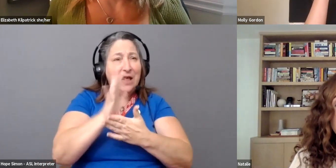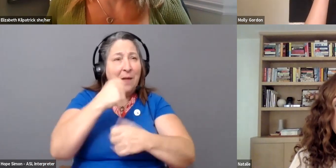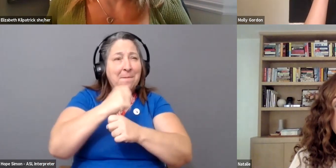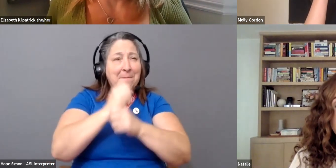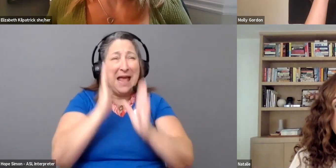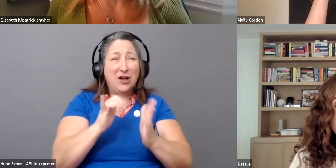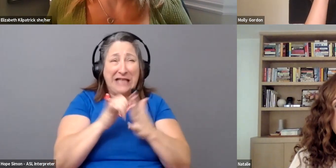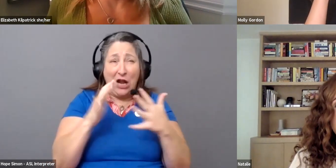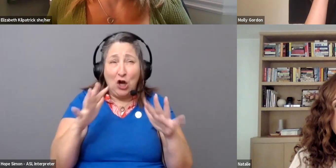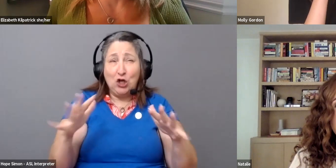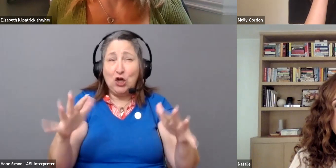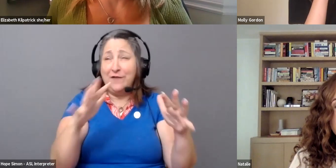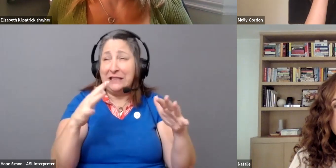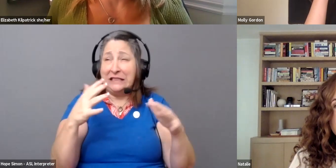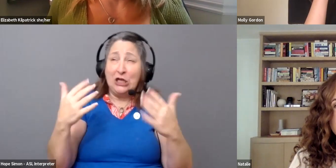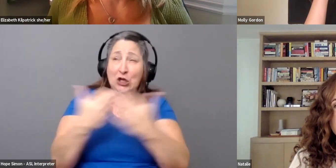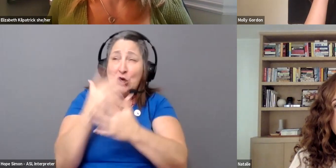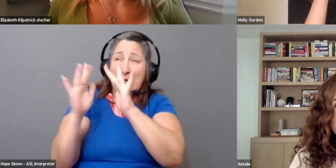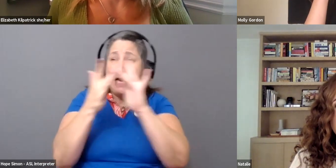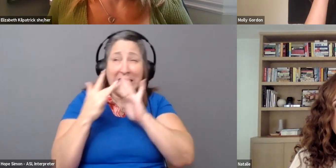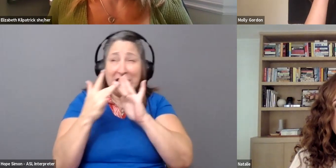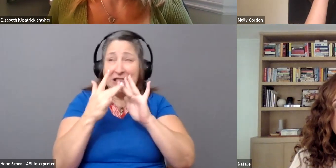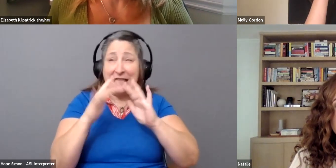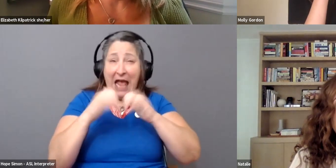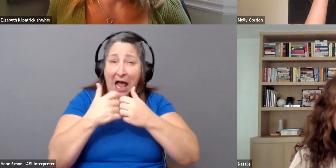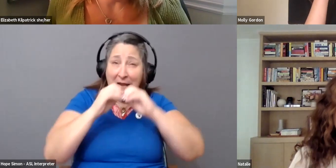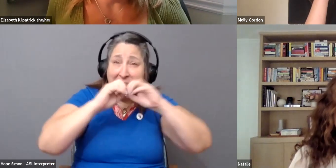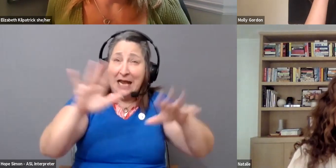way to nurture new connections without just randomly sending out material?